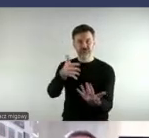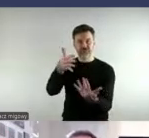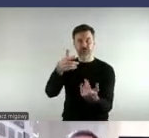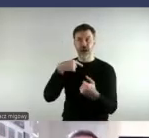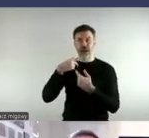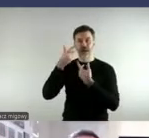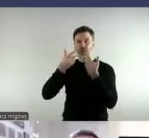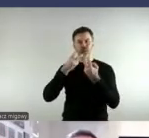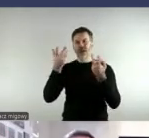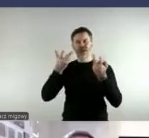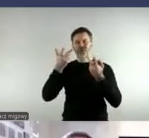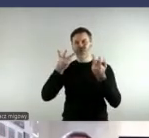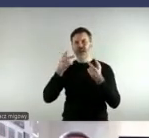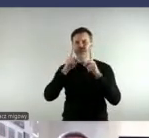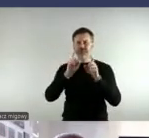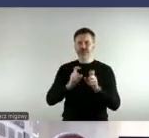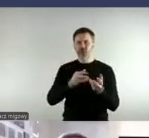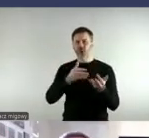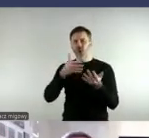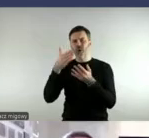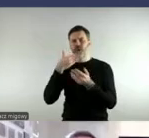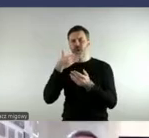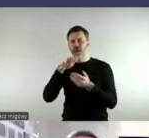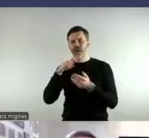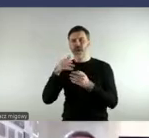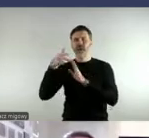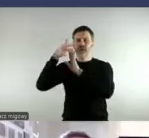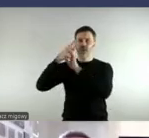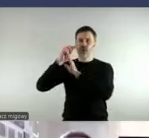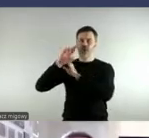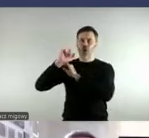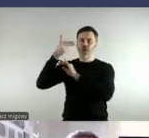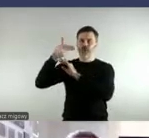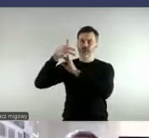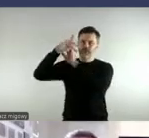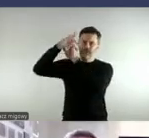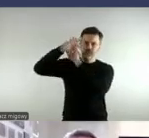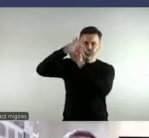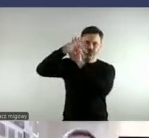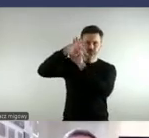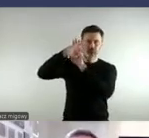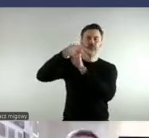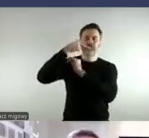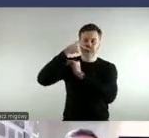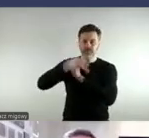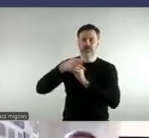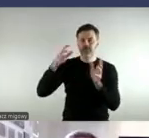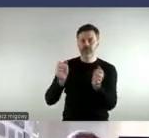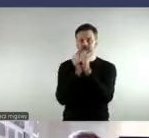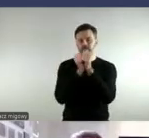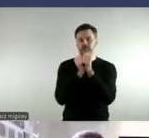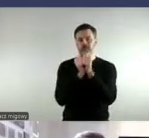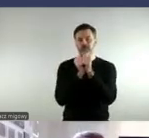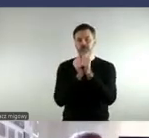zażewiechowca. thermovision drone, Tutaj rzeczywiście bardzo duże seeking the zagrożenie, source of fire, które zaangażowało nie tylko jednostki z terenu